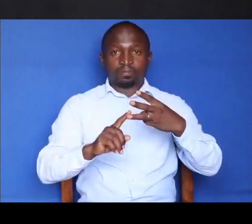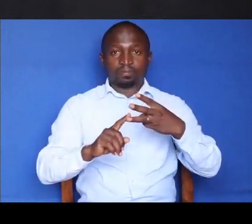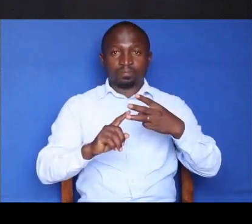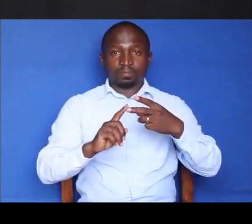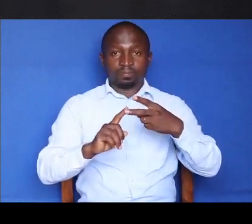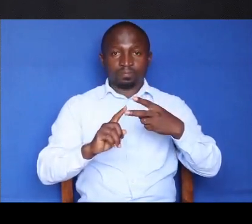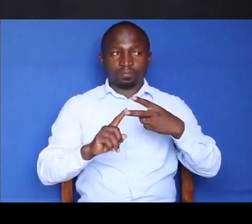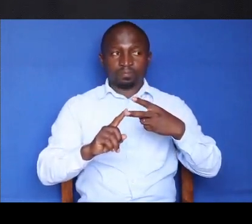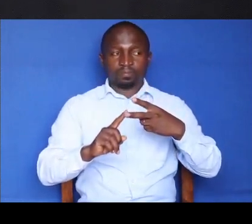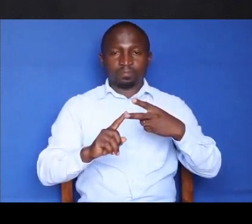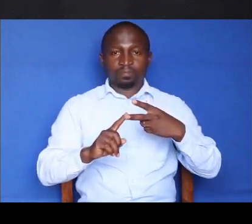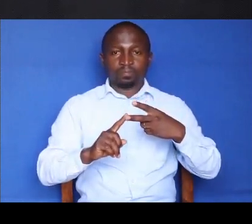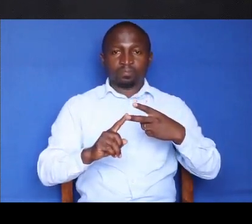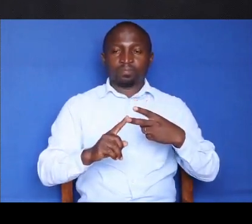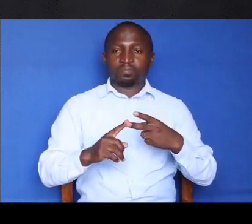Another factor,